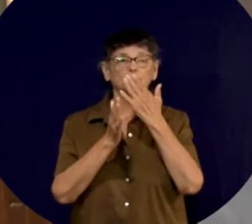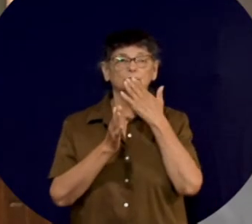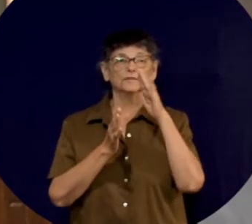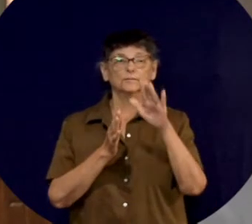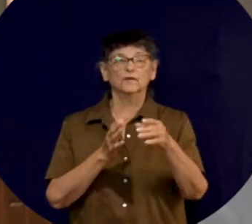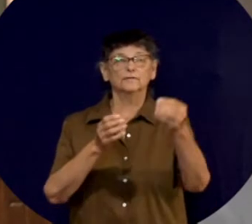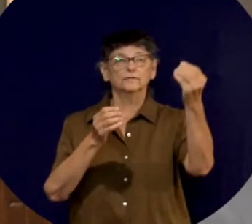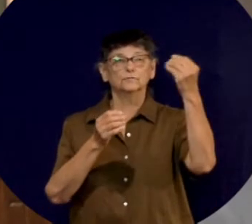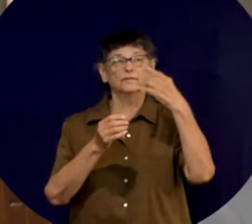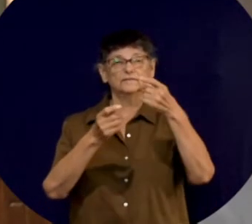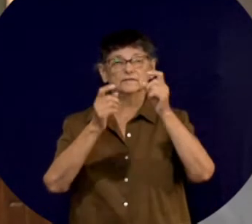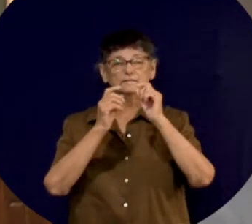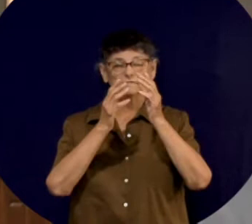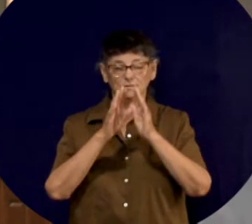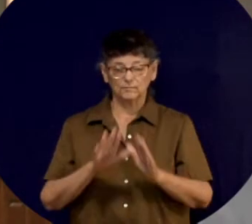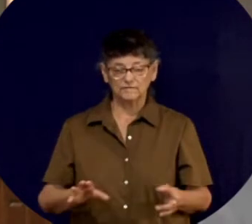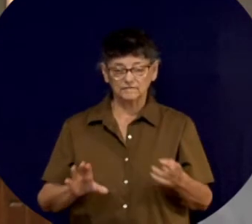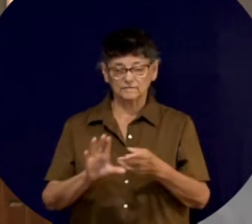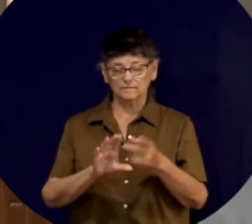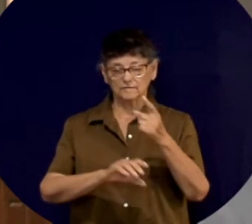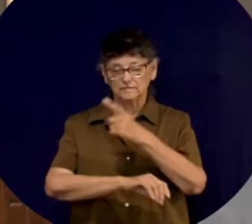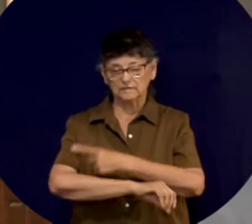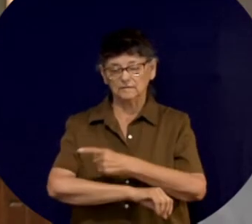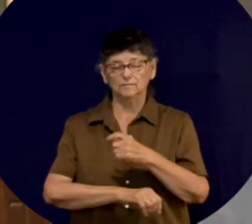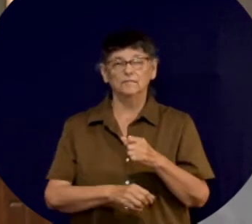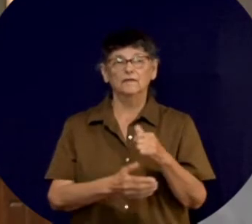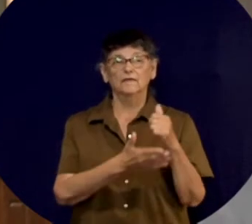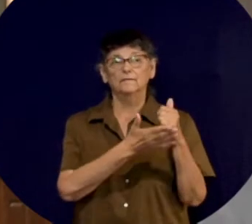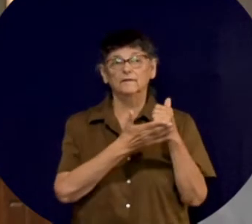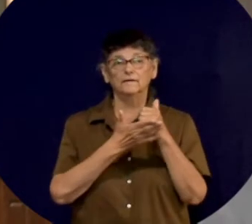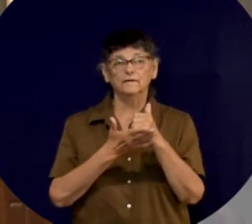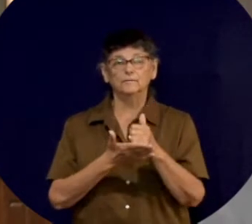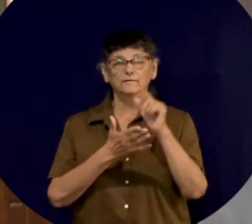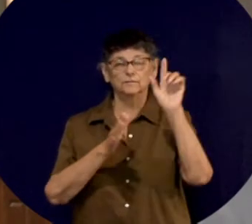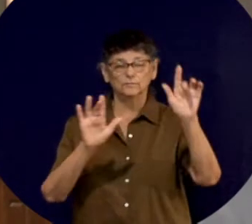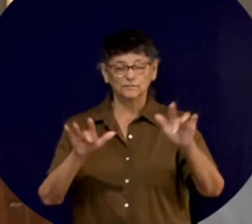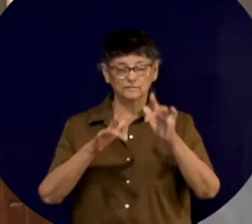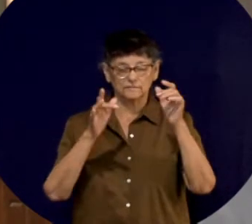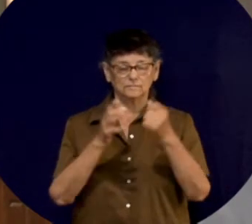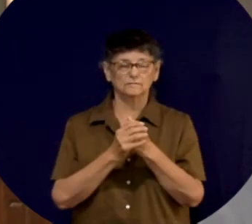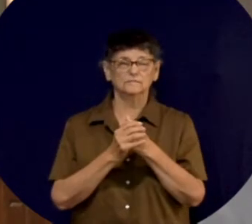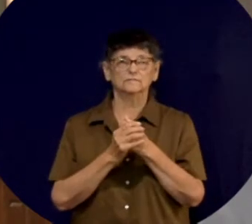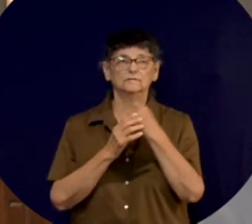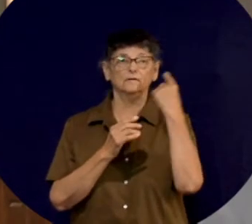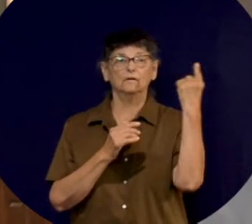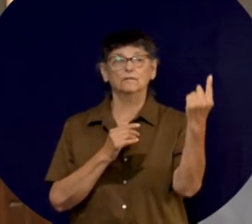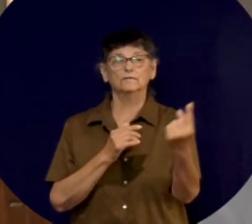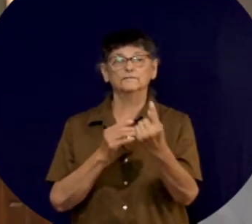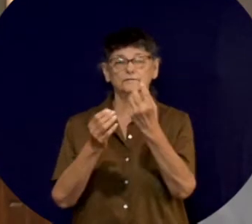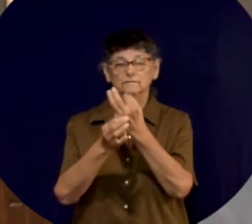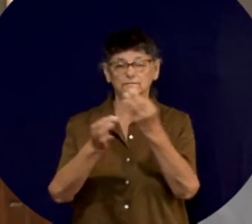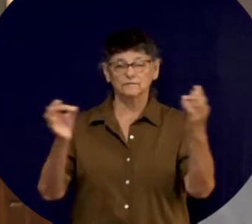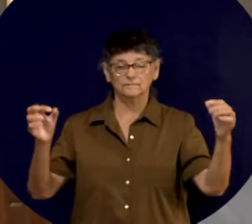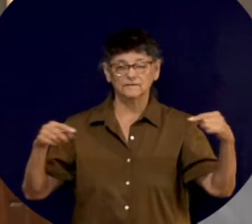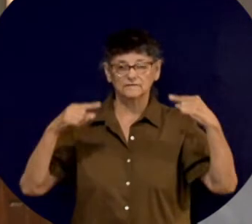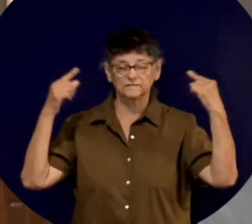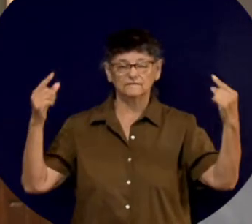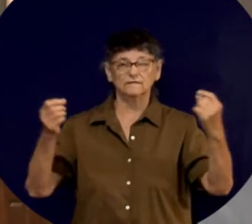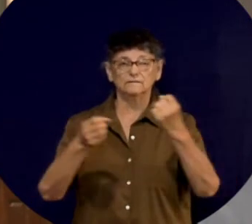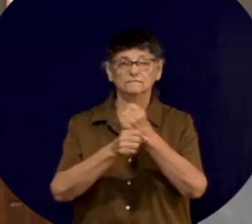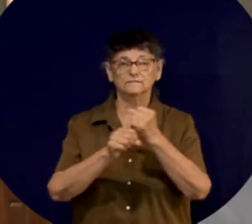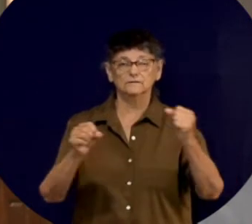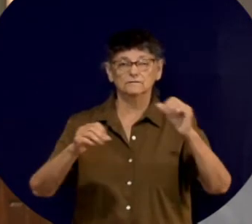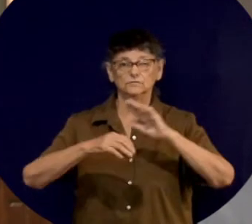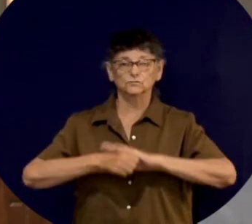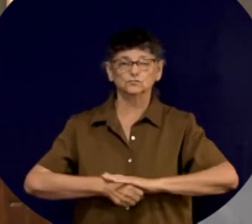every evil. Graciously grant peace in our days, that, by the help of your mercy, we may be always free from sin and